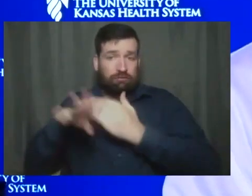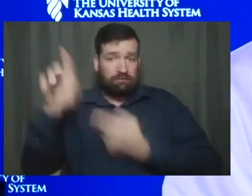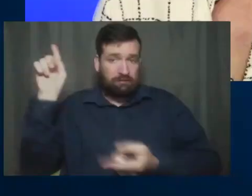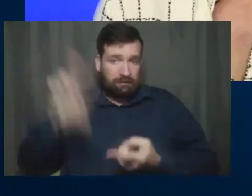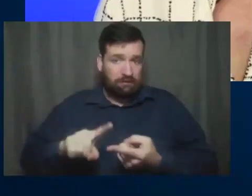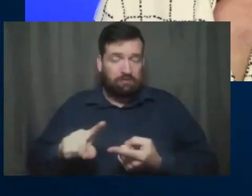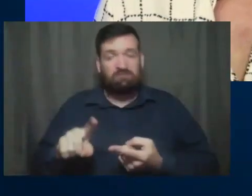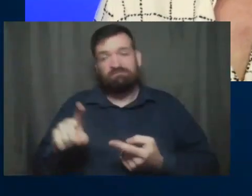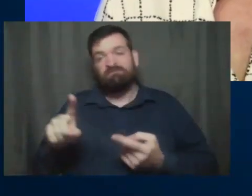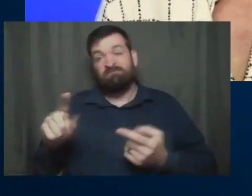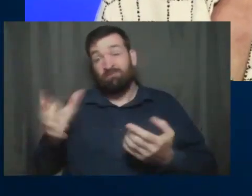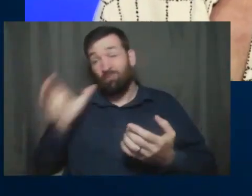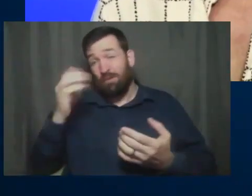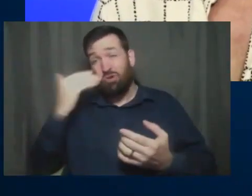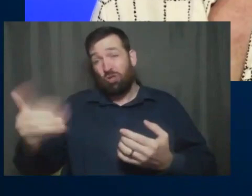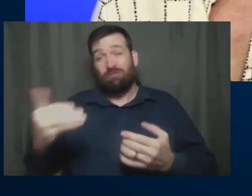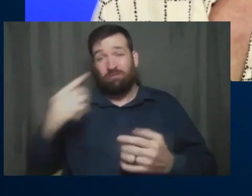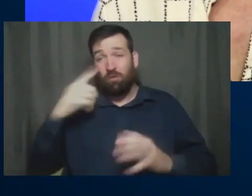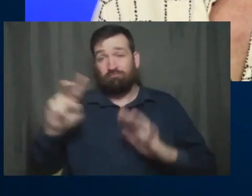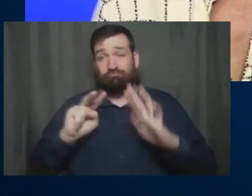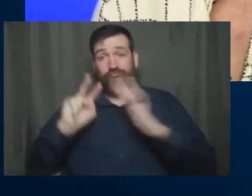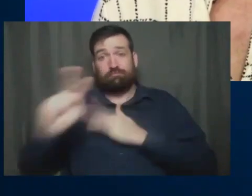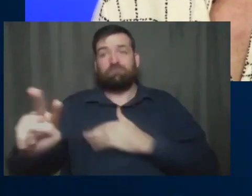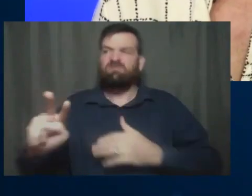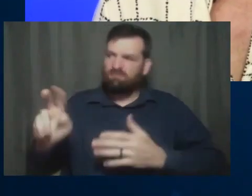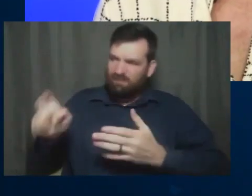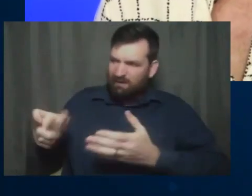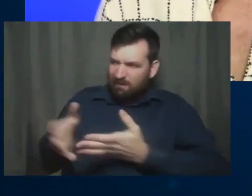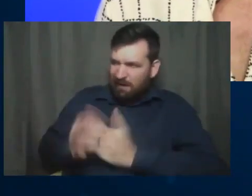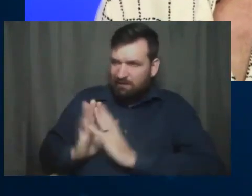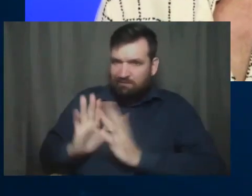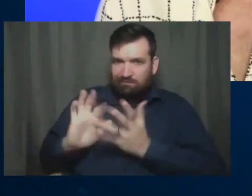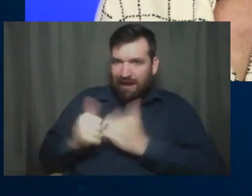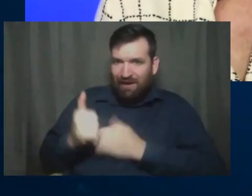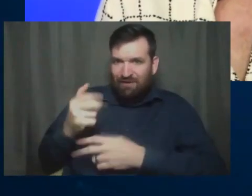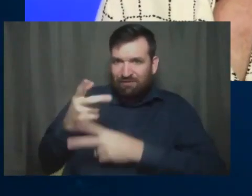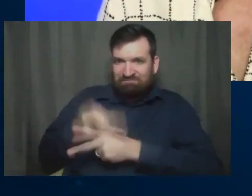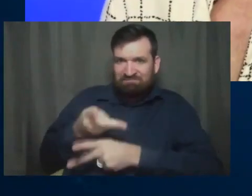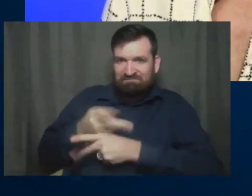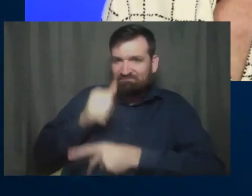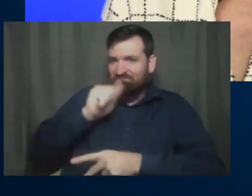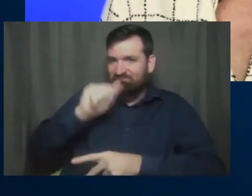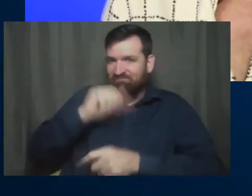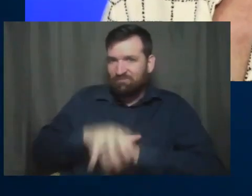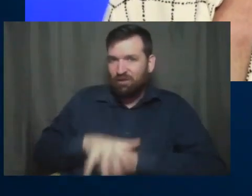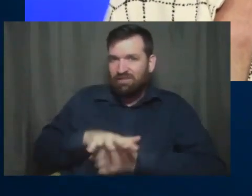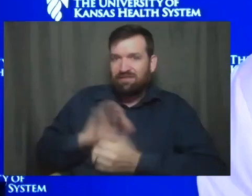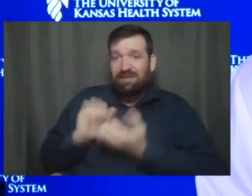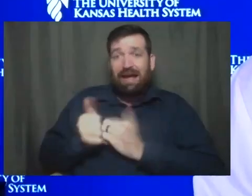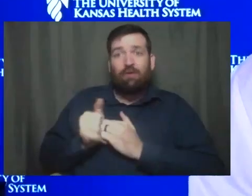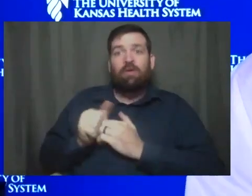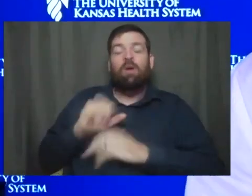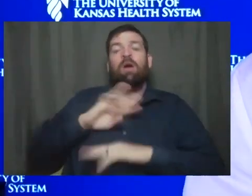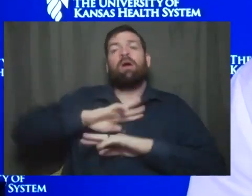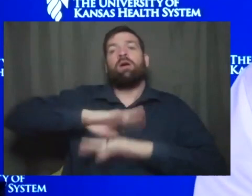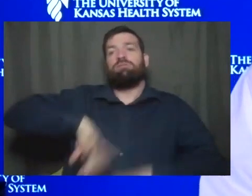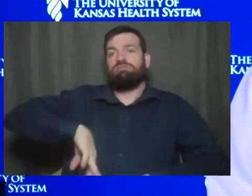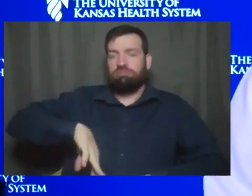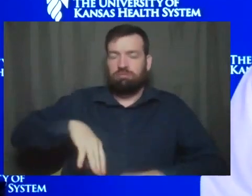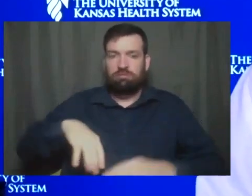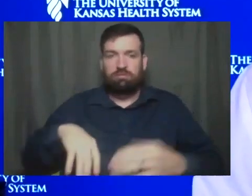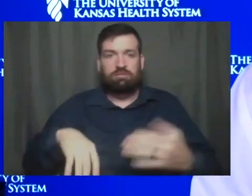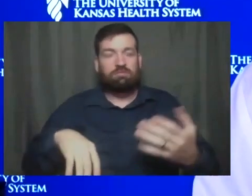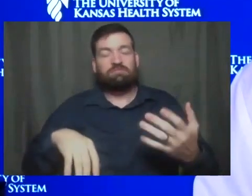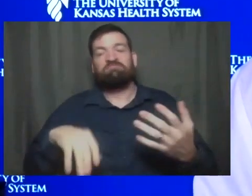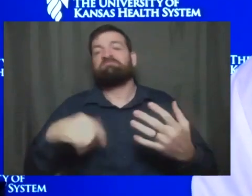future. Good. That is some good news. Now, I have to ask you, how do you handle stress? What do you do? How do you release? Just a variety